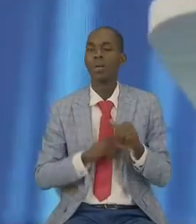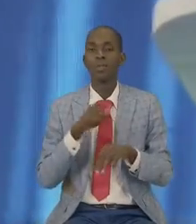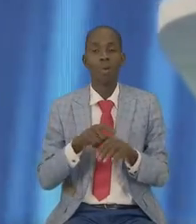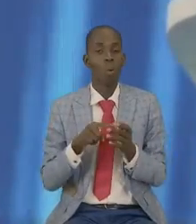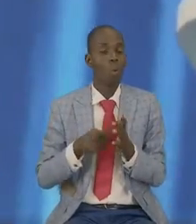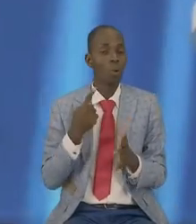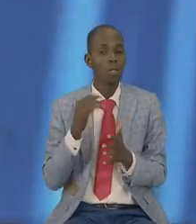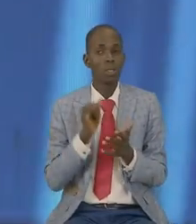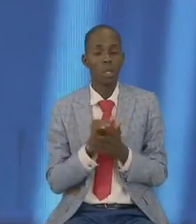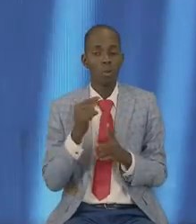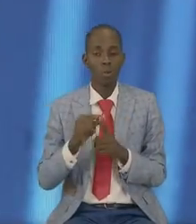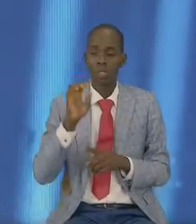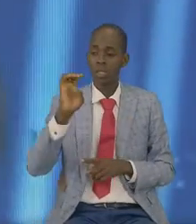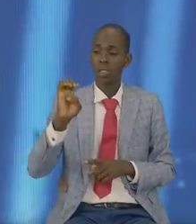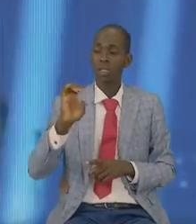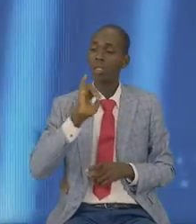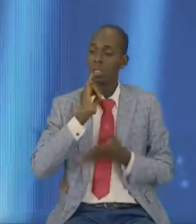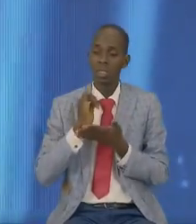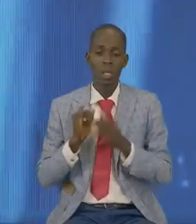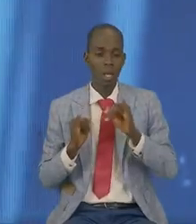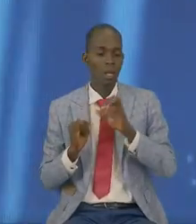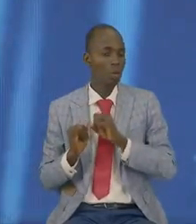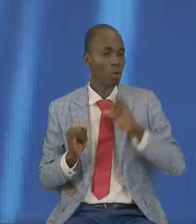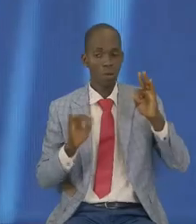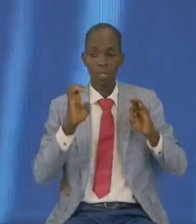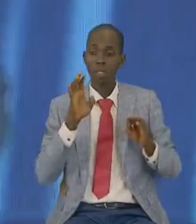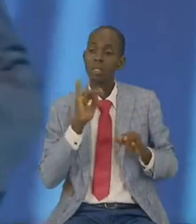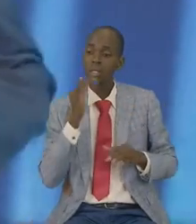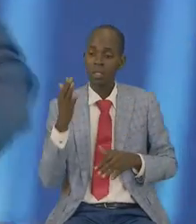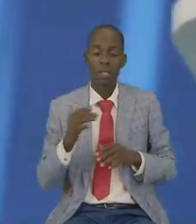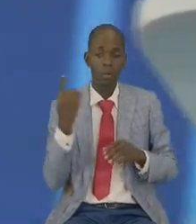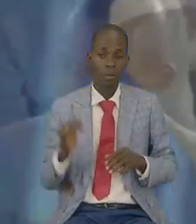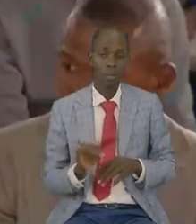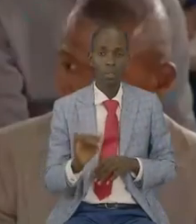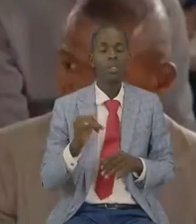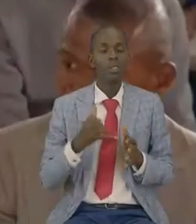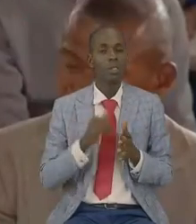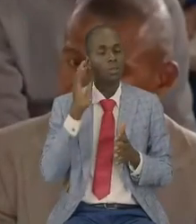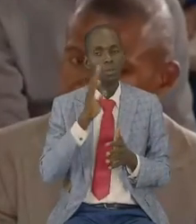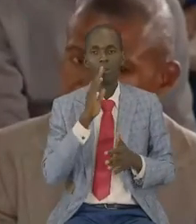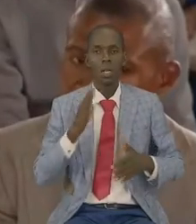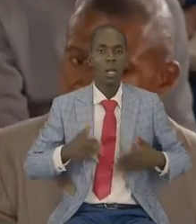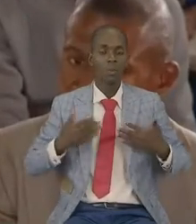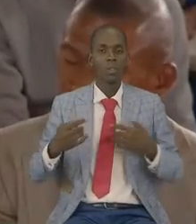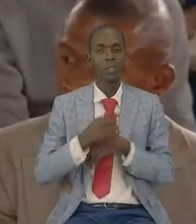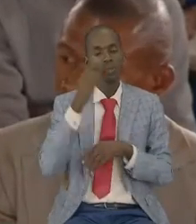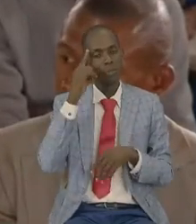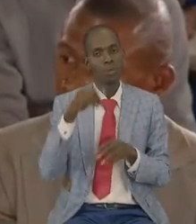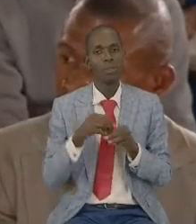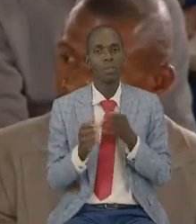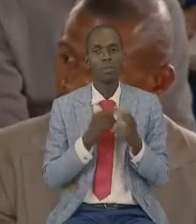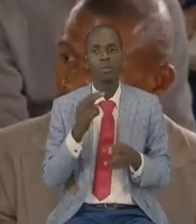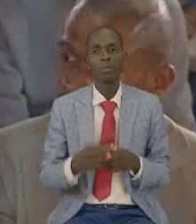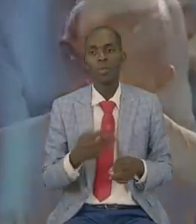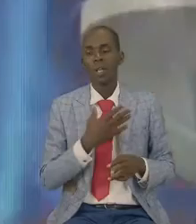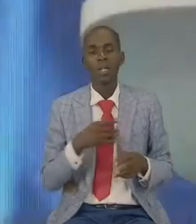there, permanent and present in your life, it will be happy day in Jesus' name. And so they sang, who is like